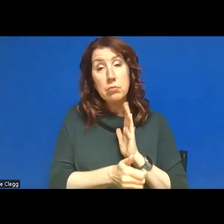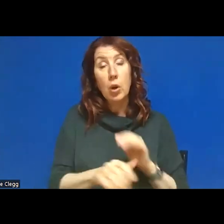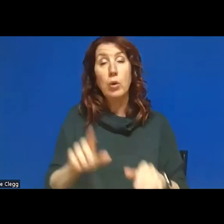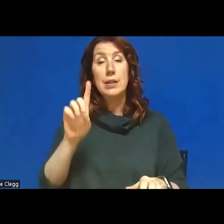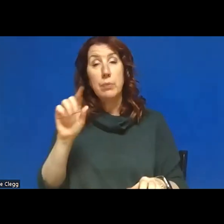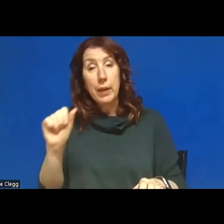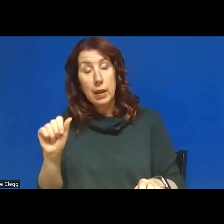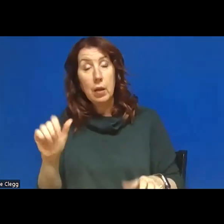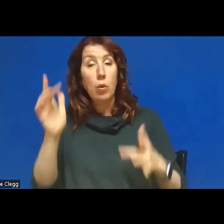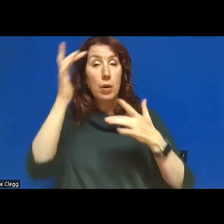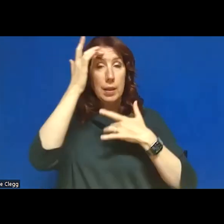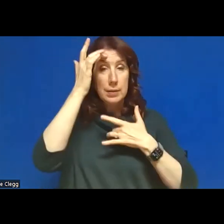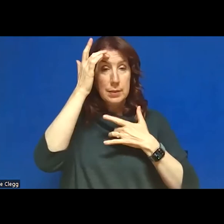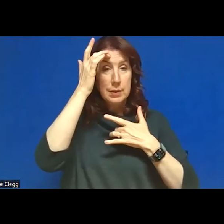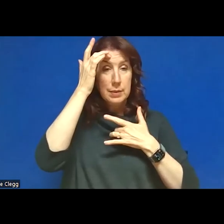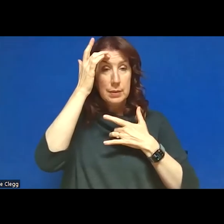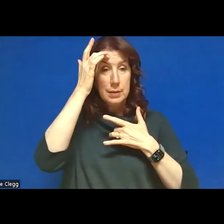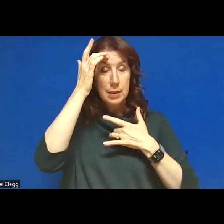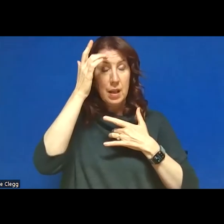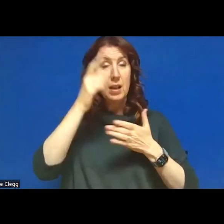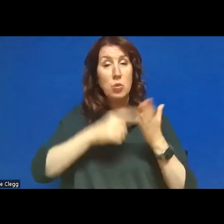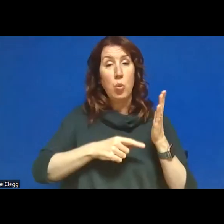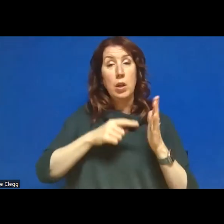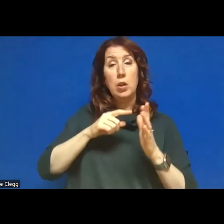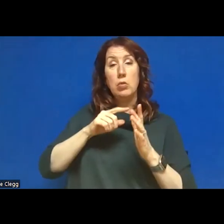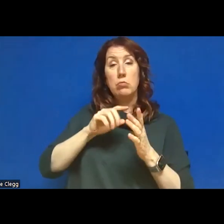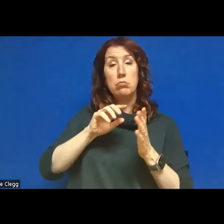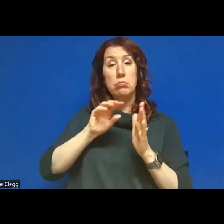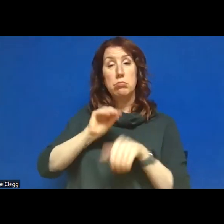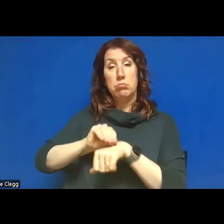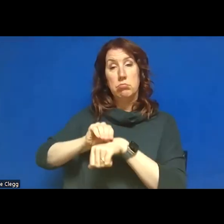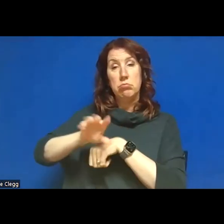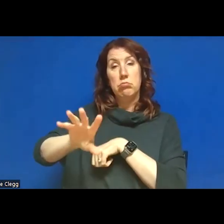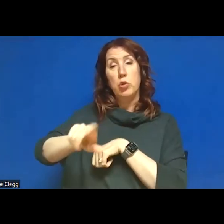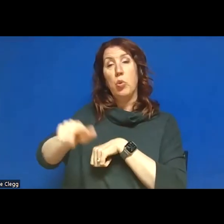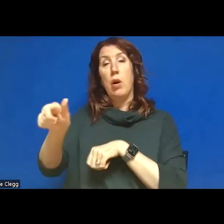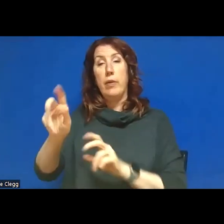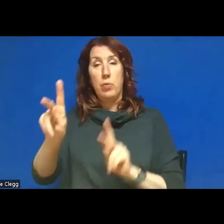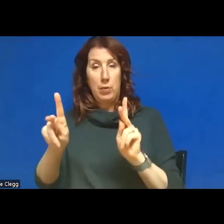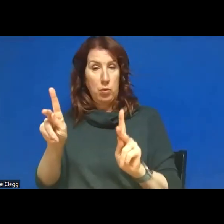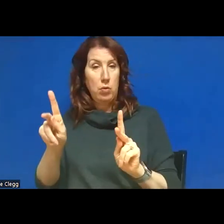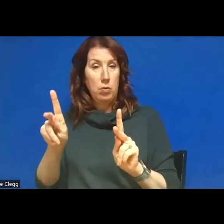illness is likely the way you will project onto others in this work.